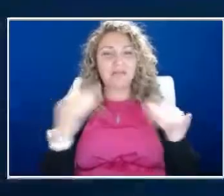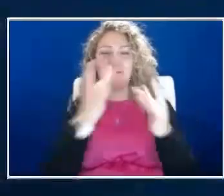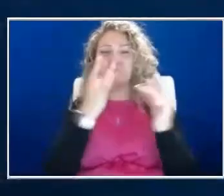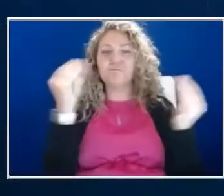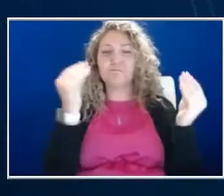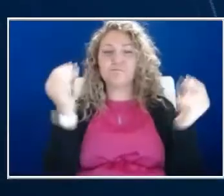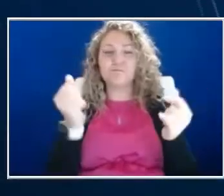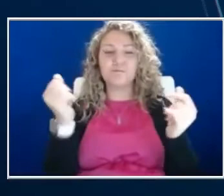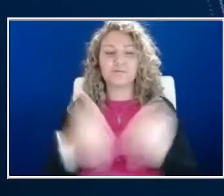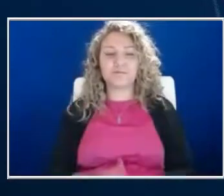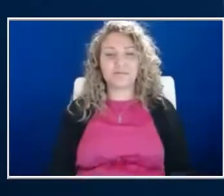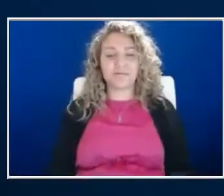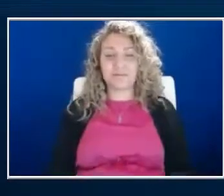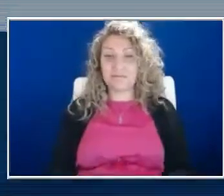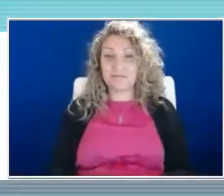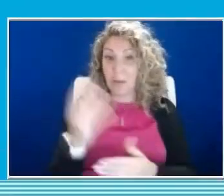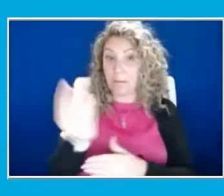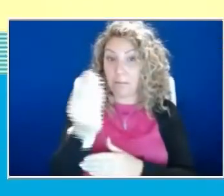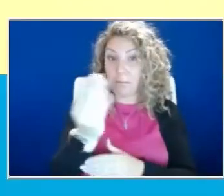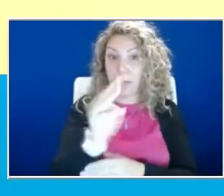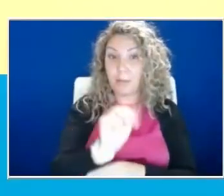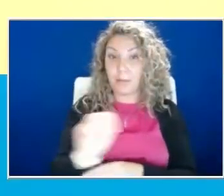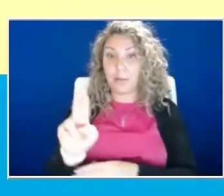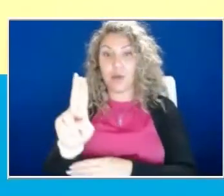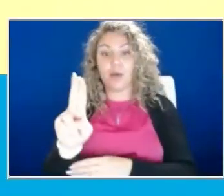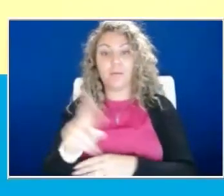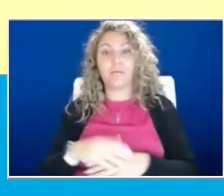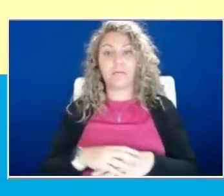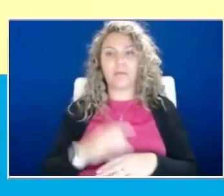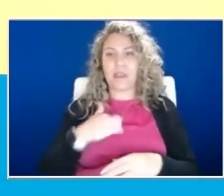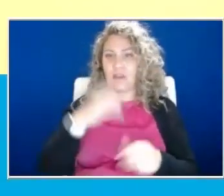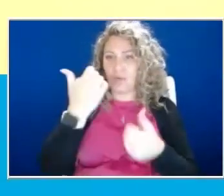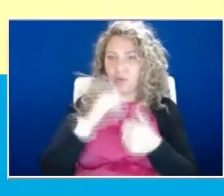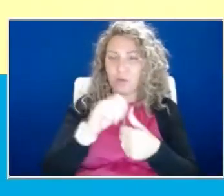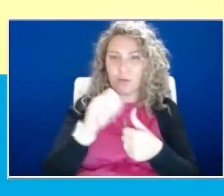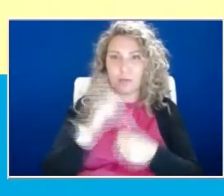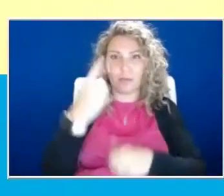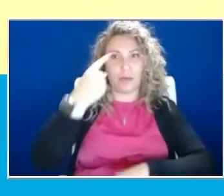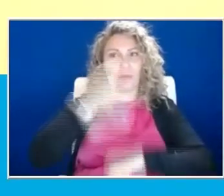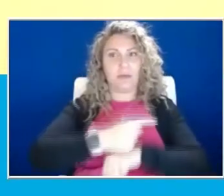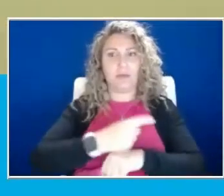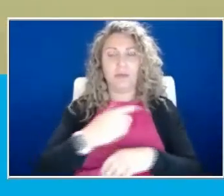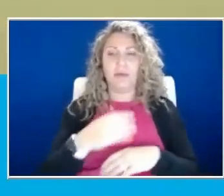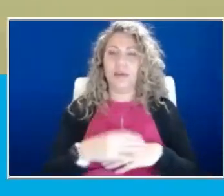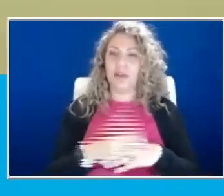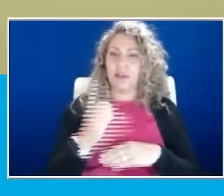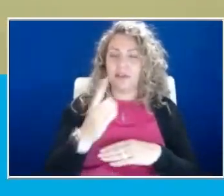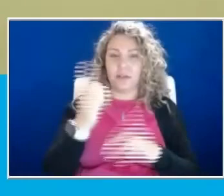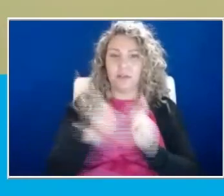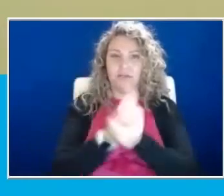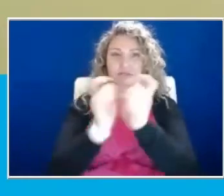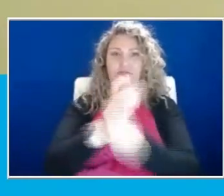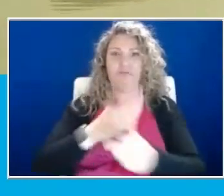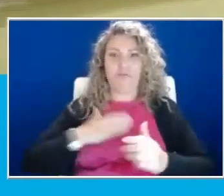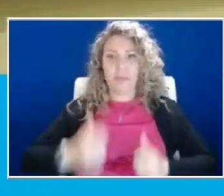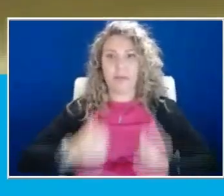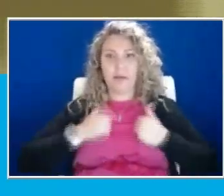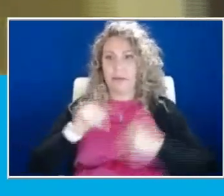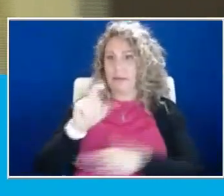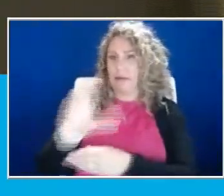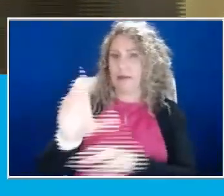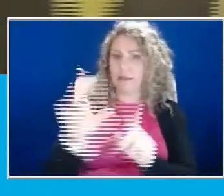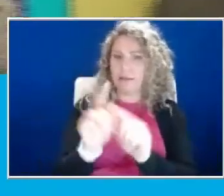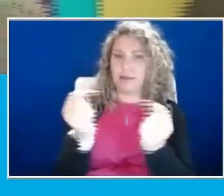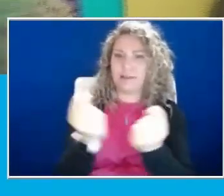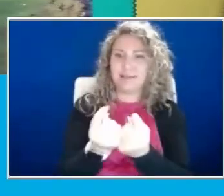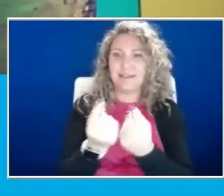Coming up Monday on the Morning Medical Update. I remember the day vividly because it was something that kind of changed my life. A Kansas City teen is one of 1